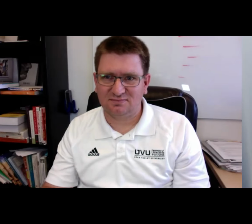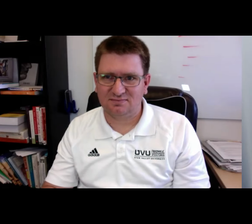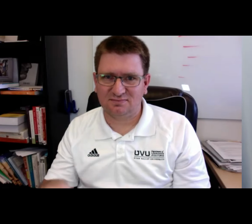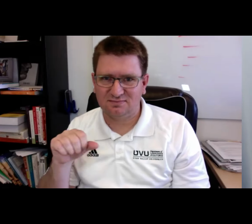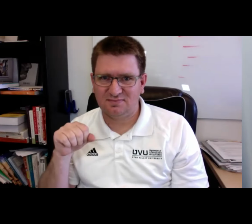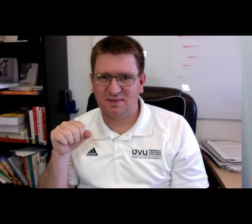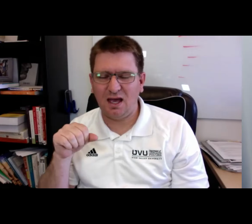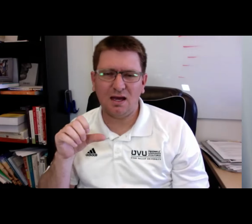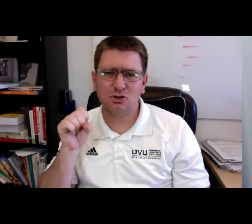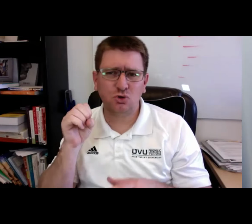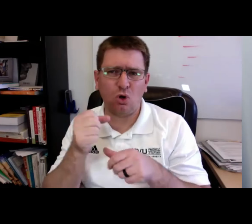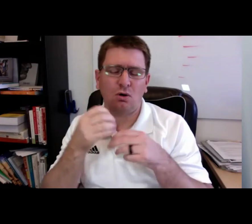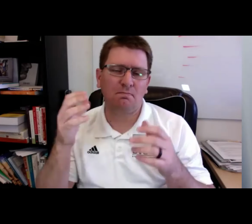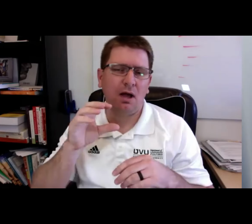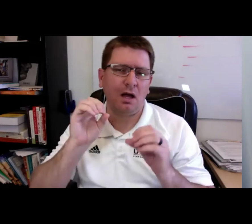graduated.